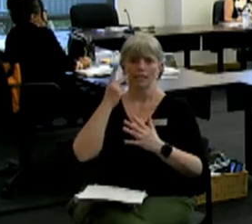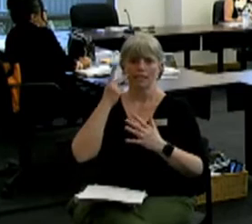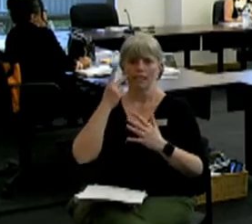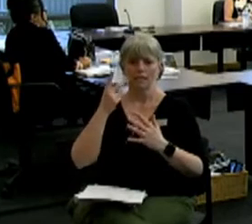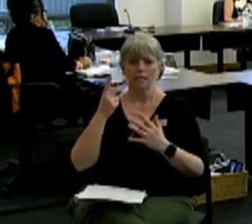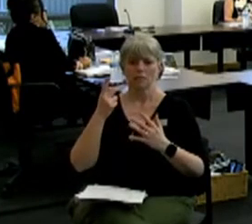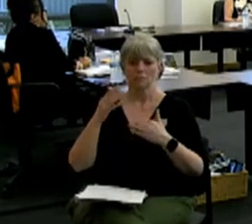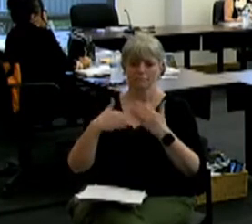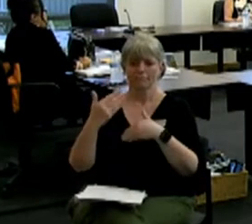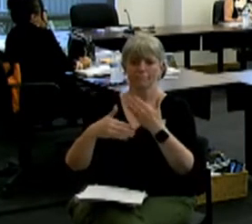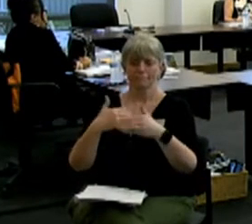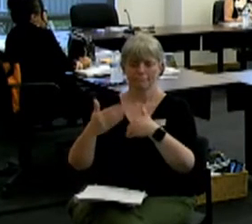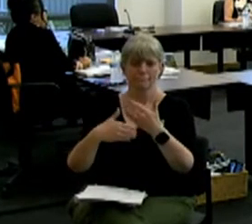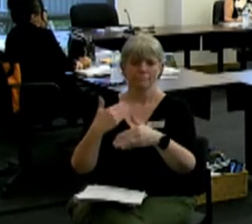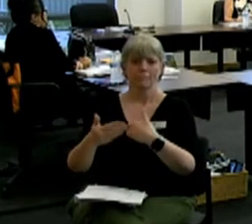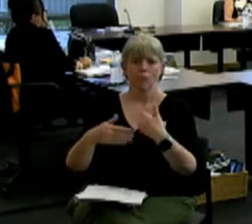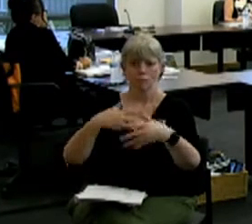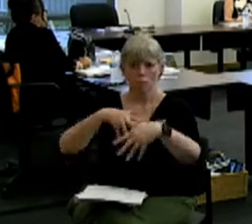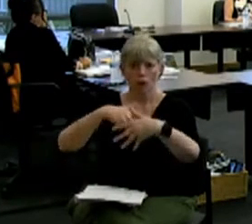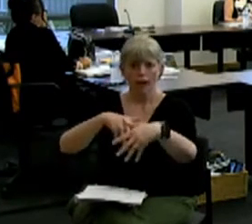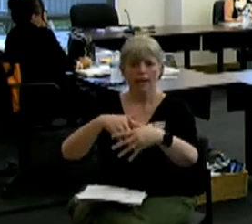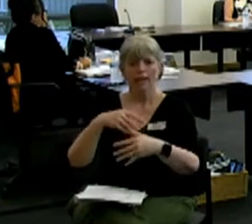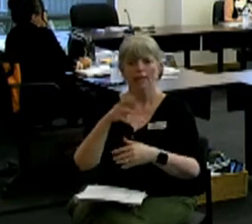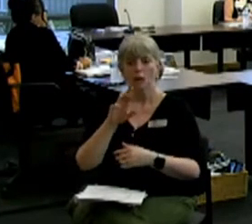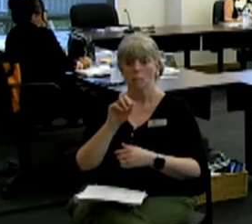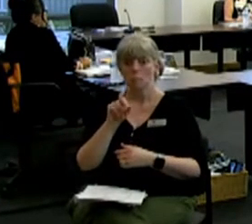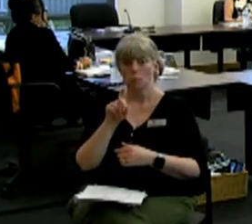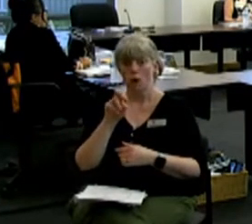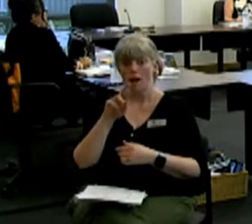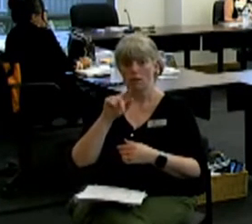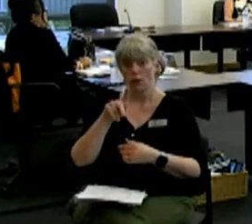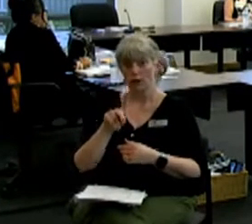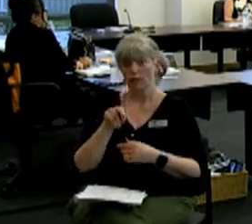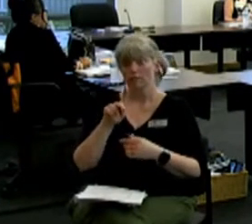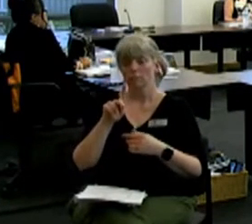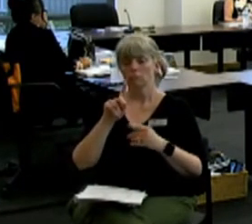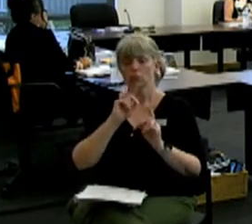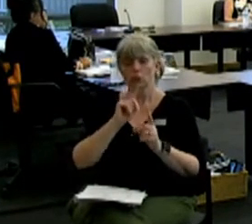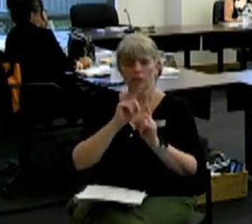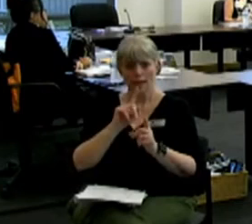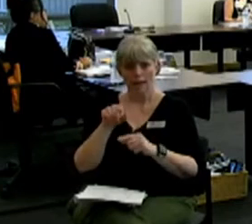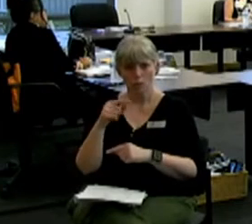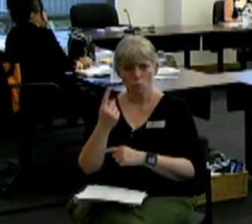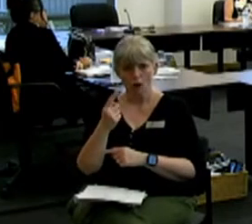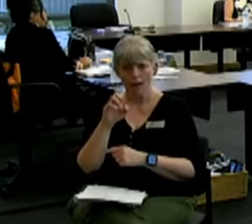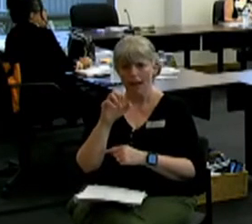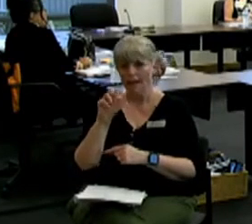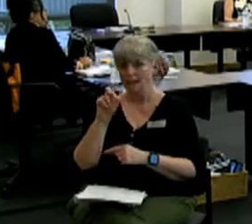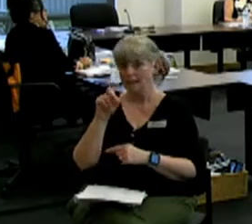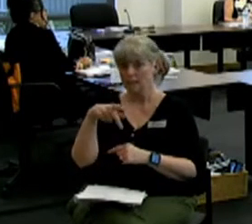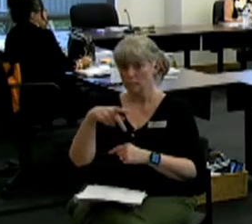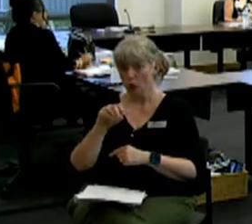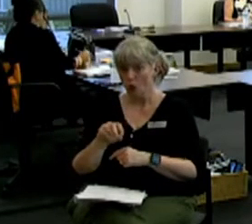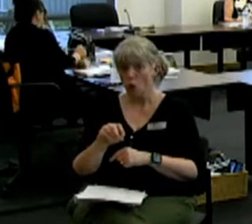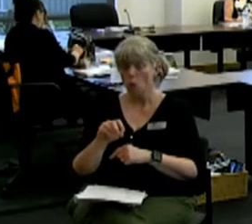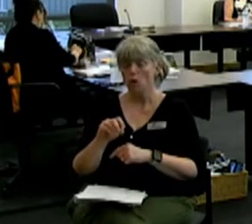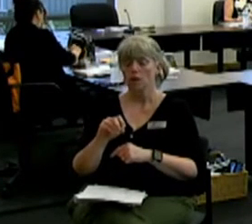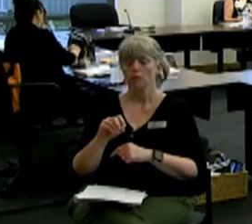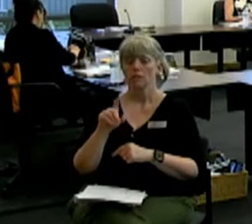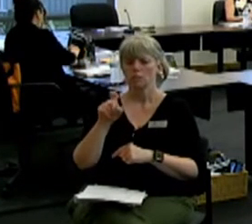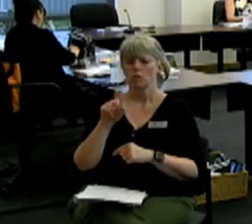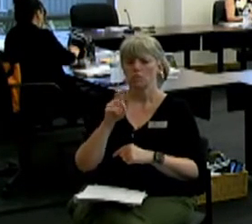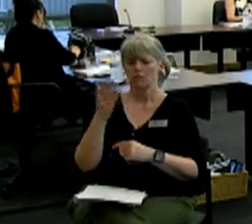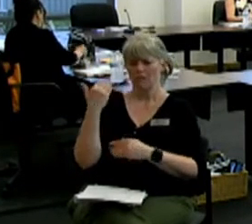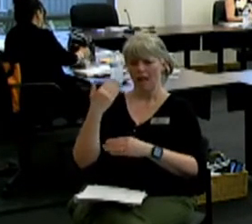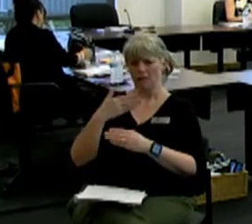pickup in parades. Trustee Broderick, you're on the slate to attend the New Lenox Expo, which was supposed to be last